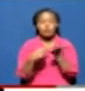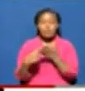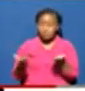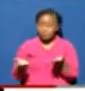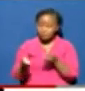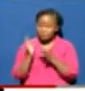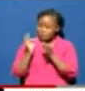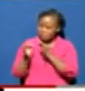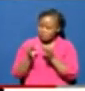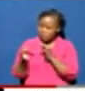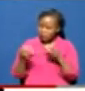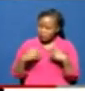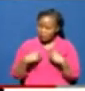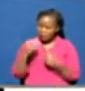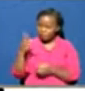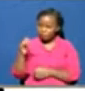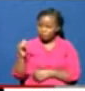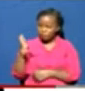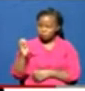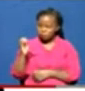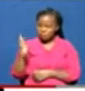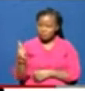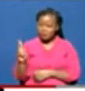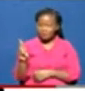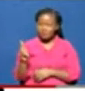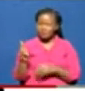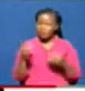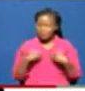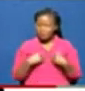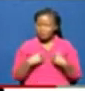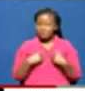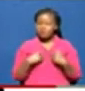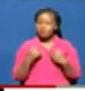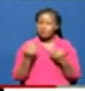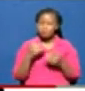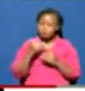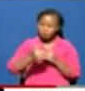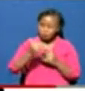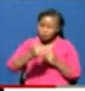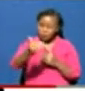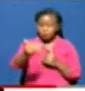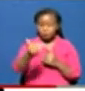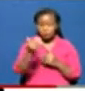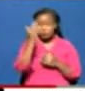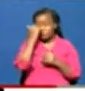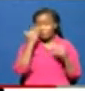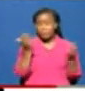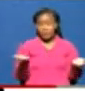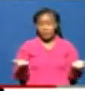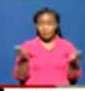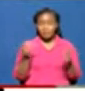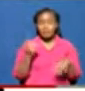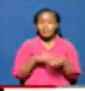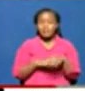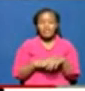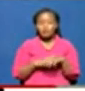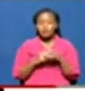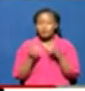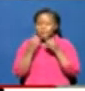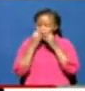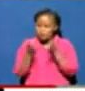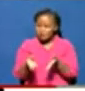cafes are, you know, they still will exist in the digital age. And mm-hmm. that's because as data has become cheaper, as access